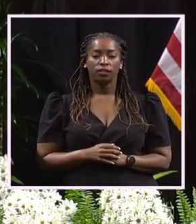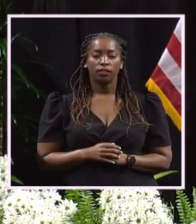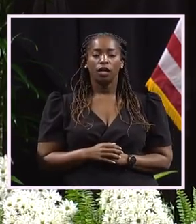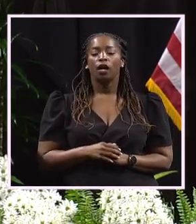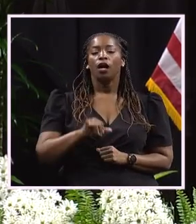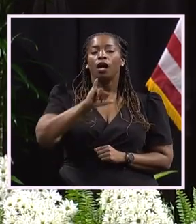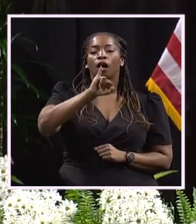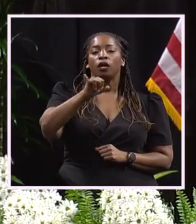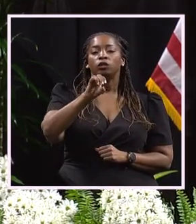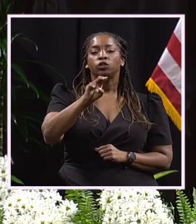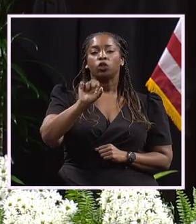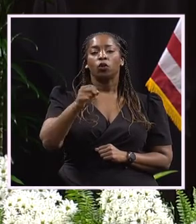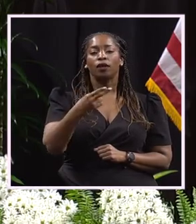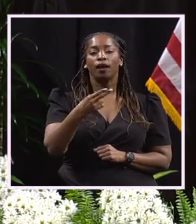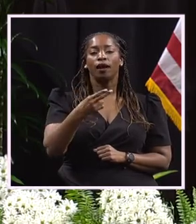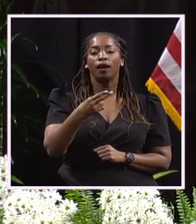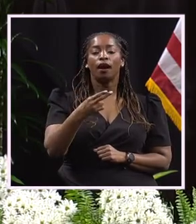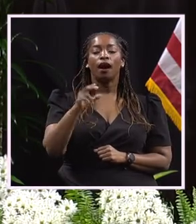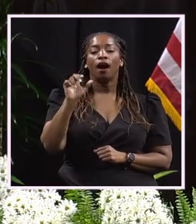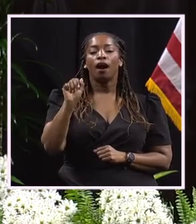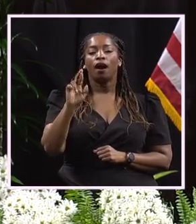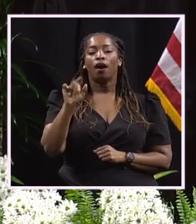Jonah Agado,